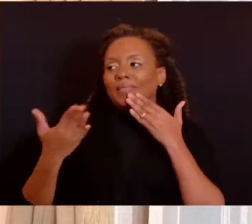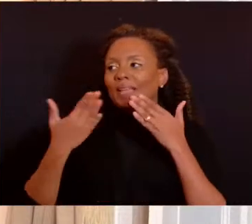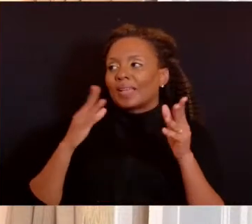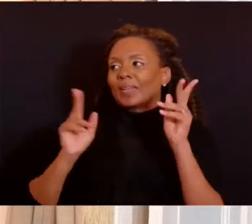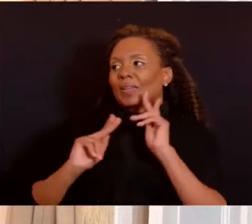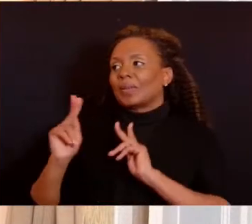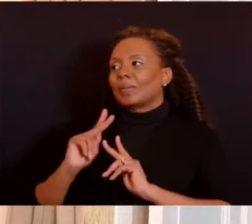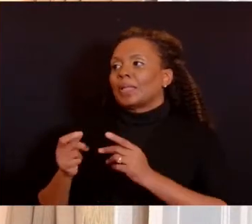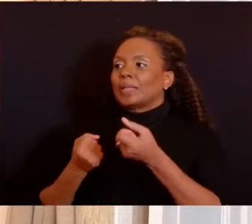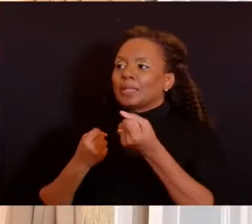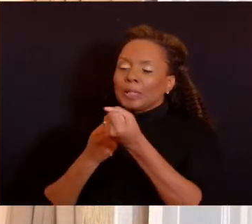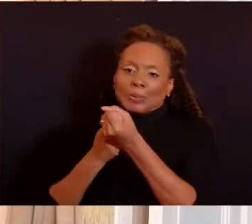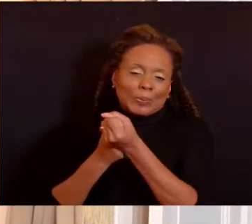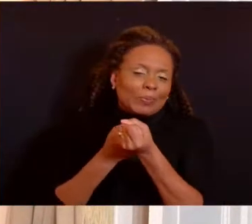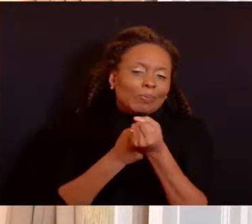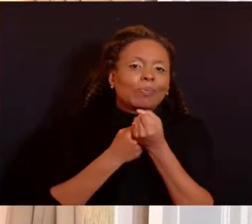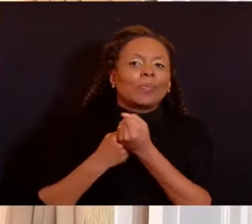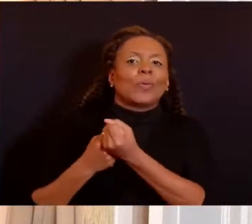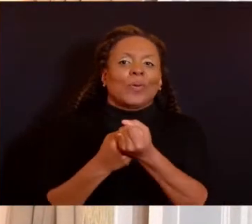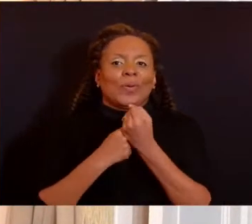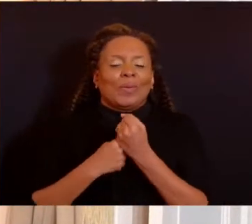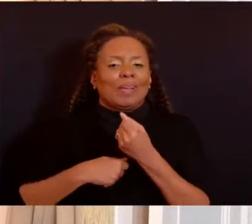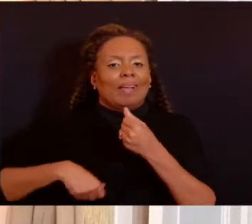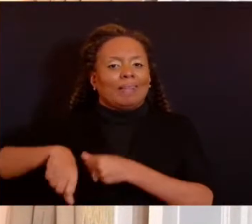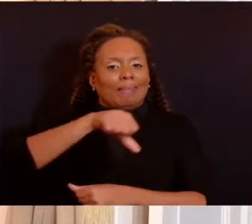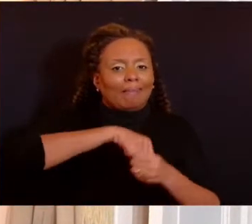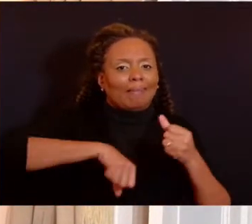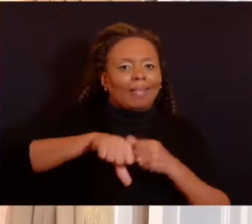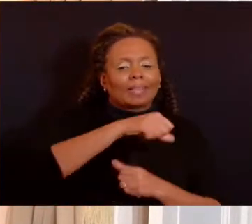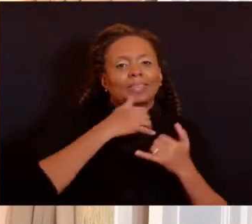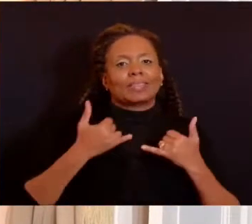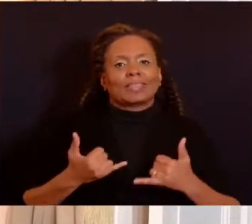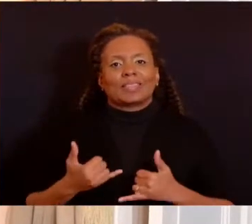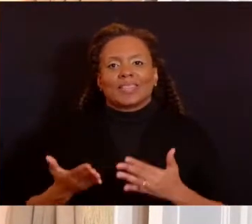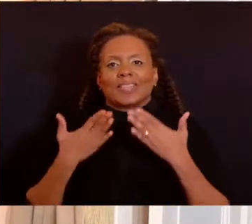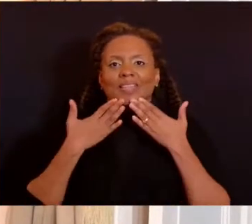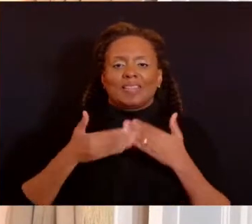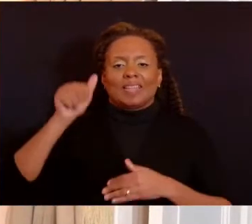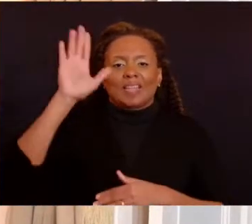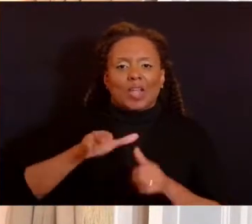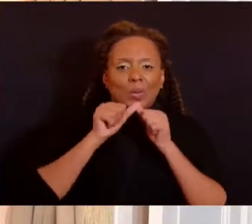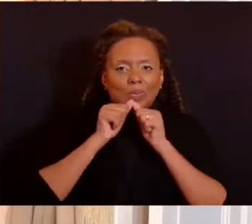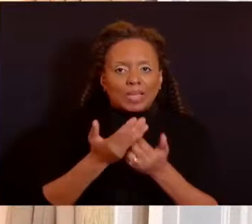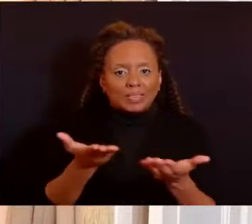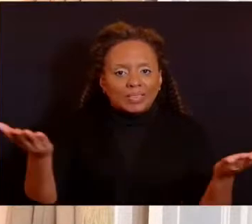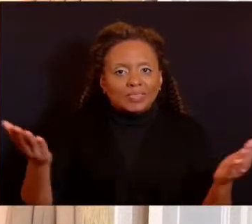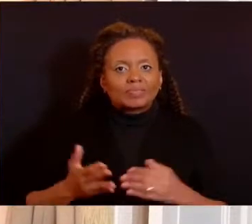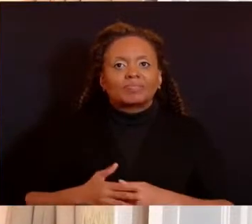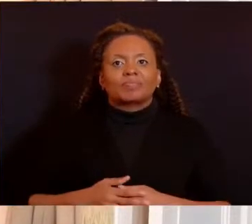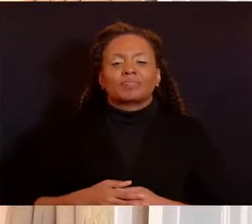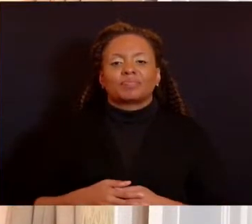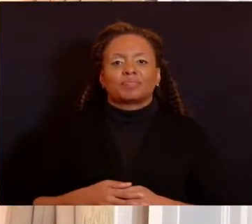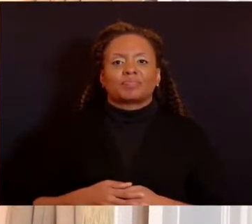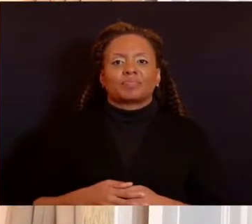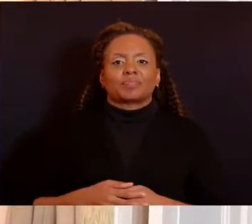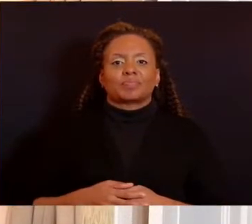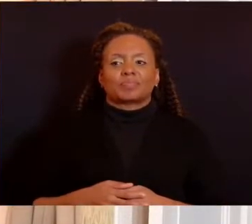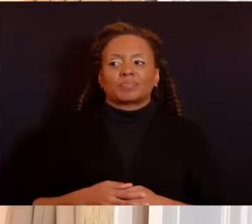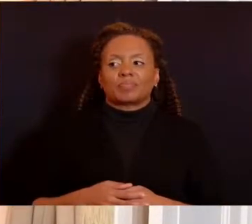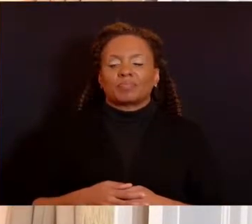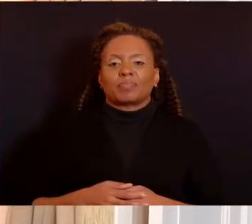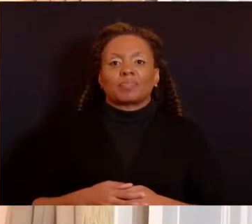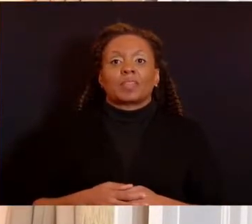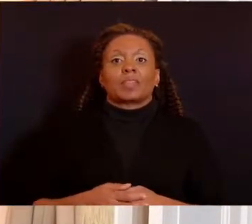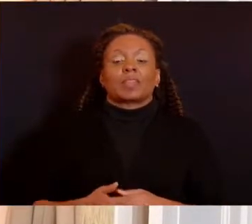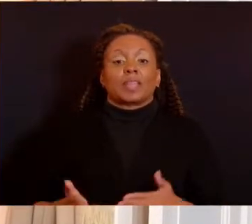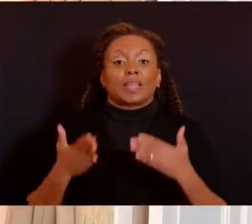came out and made a difference in the lives of people in our nation today. Thank you, and God bless. And let me at this time thank you,